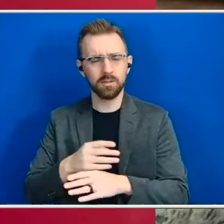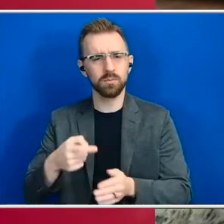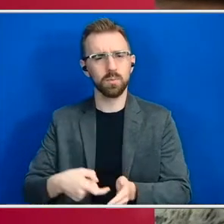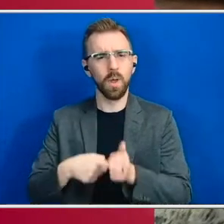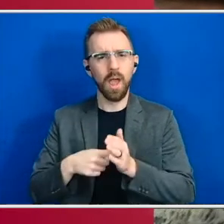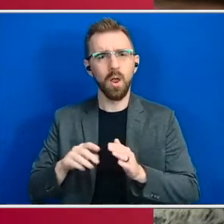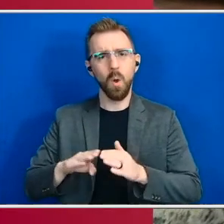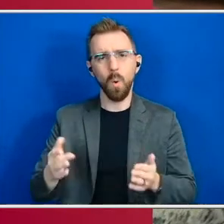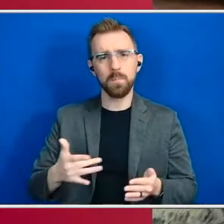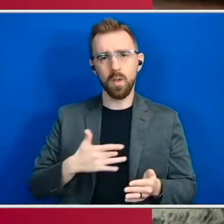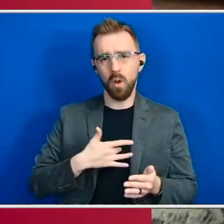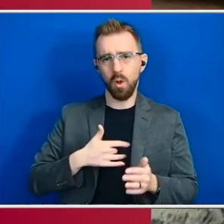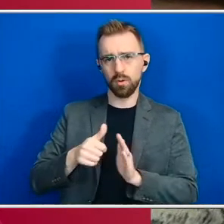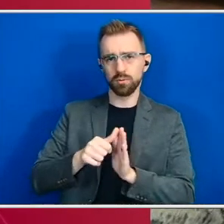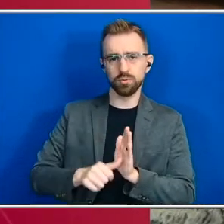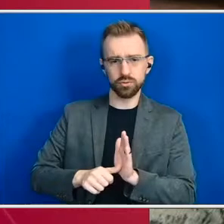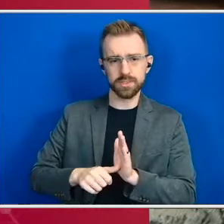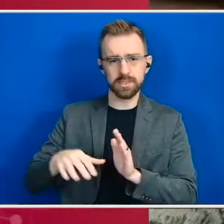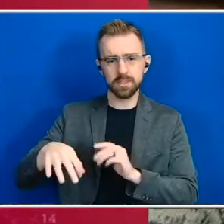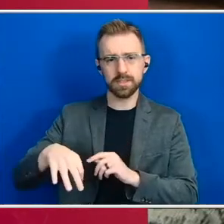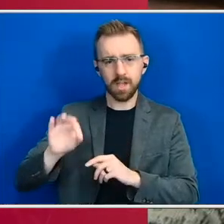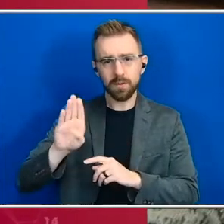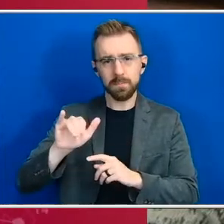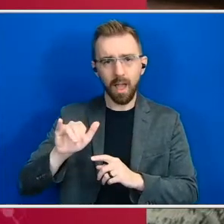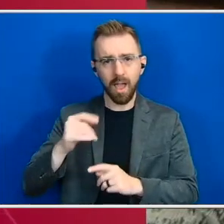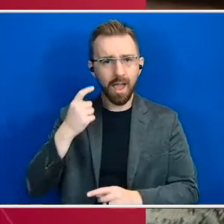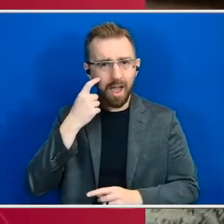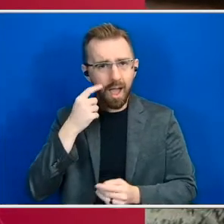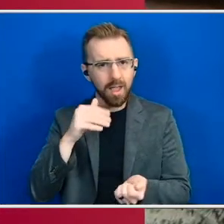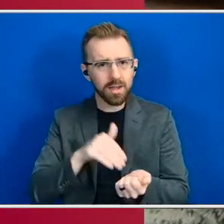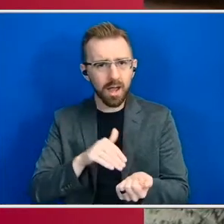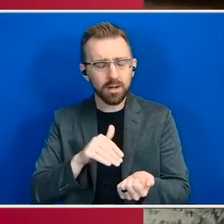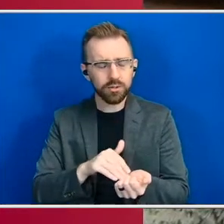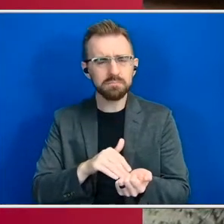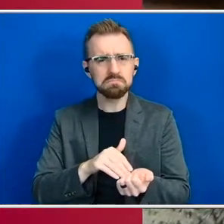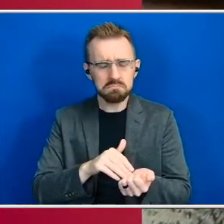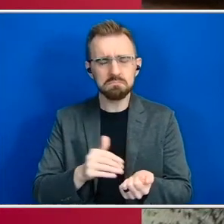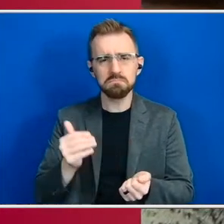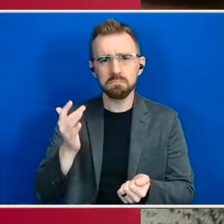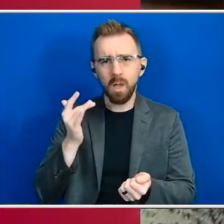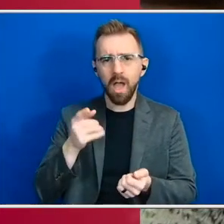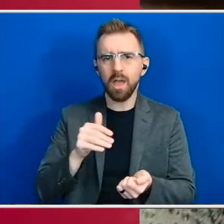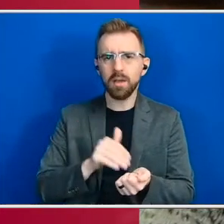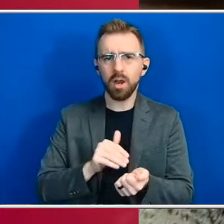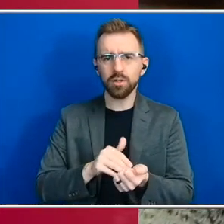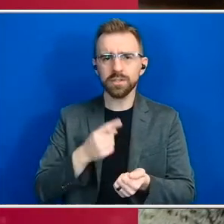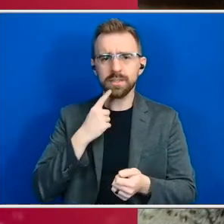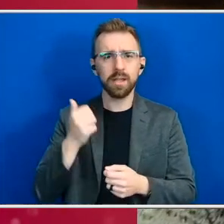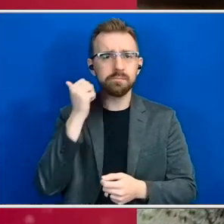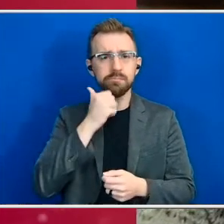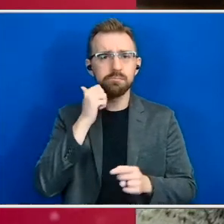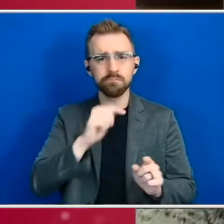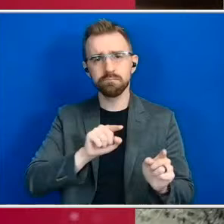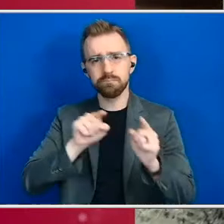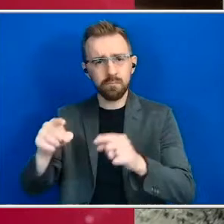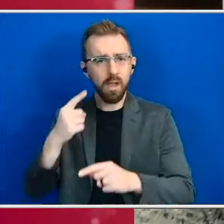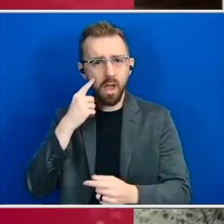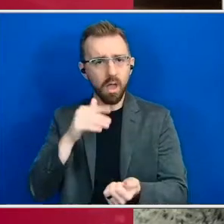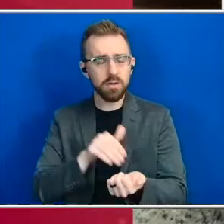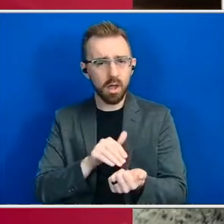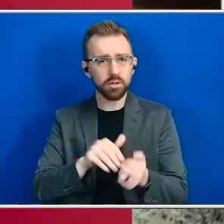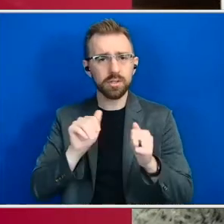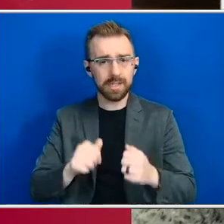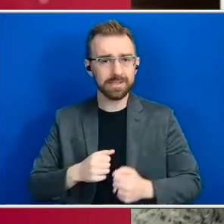surgery discovered by an eye doctor. Why doctors say a routine trip to your ophthalmologist can be